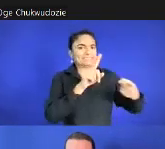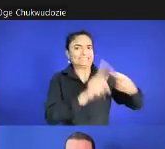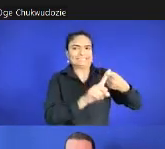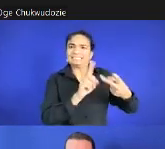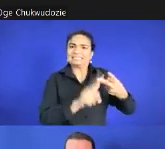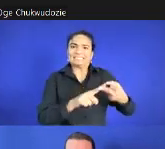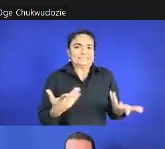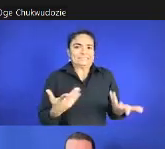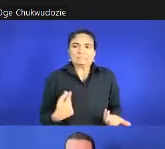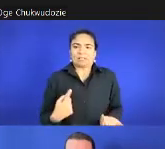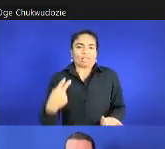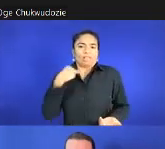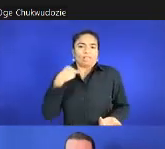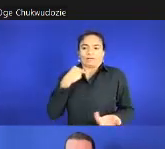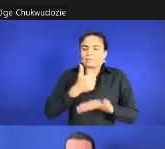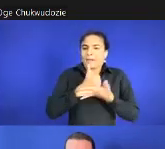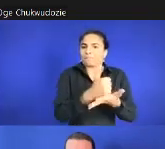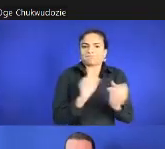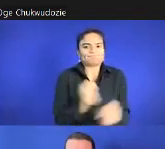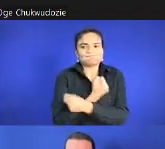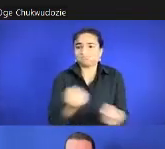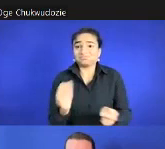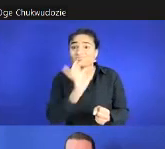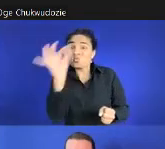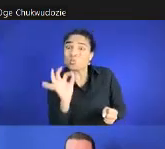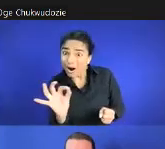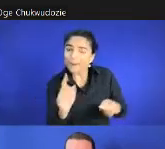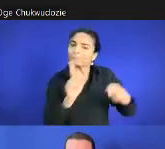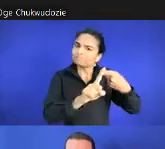the feedback that you have provided.